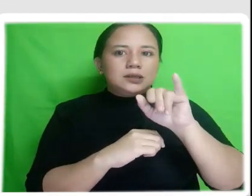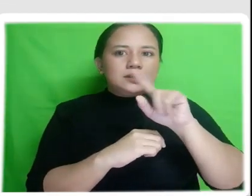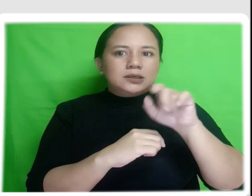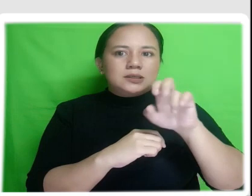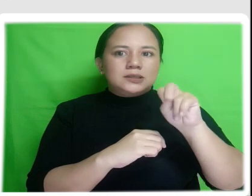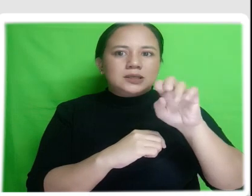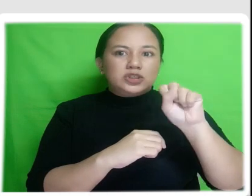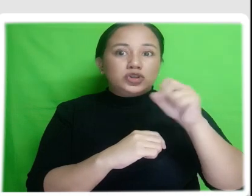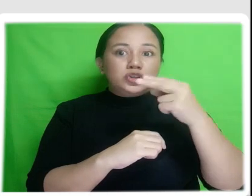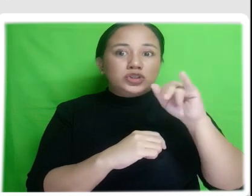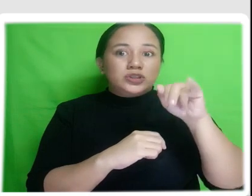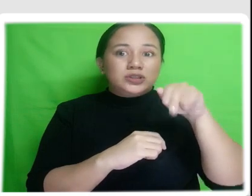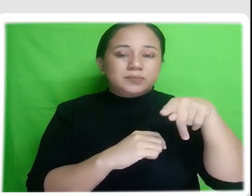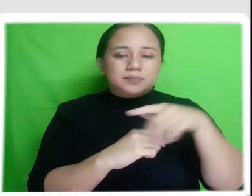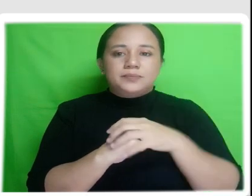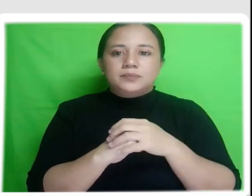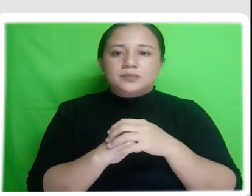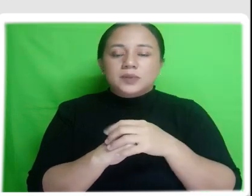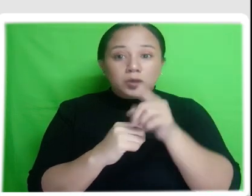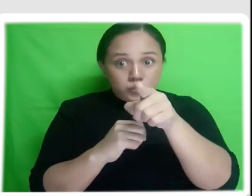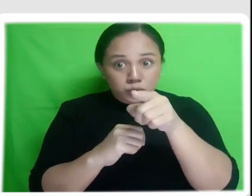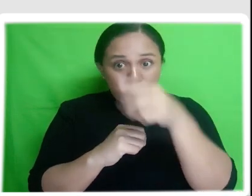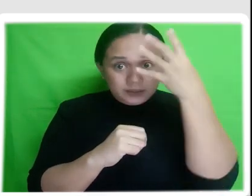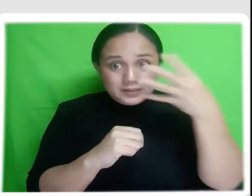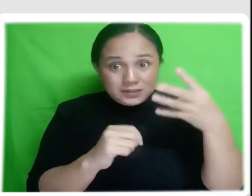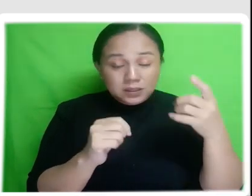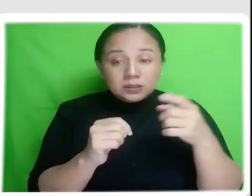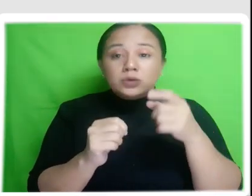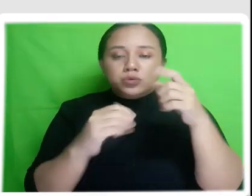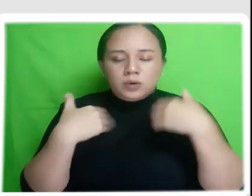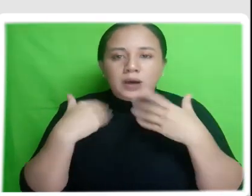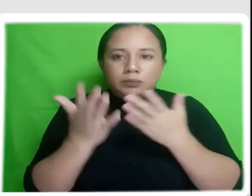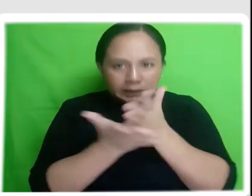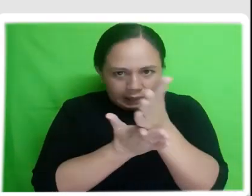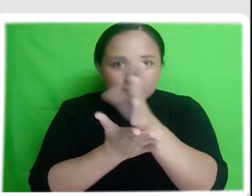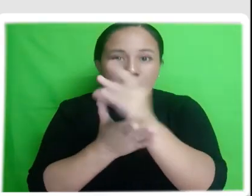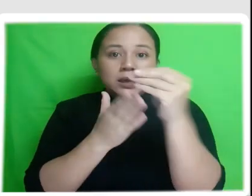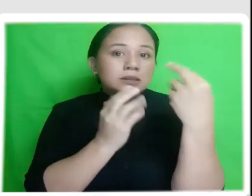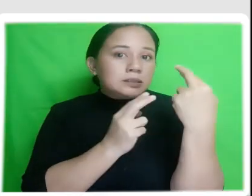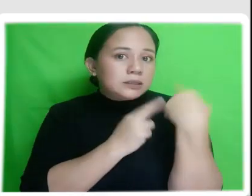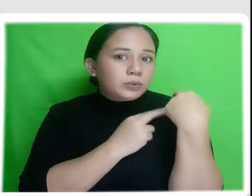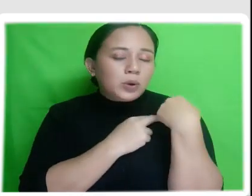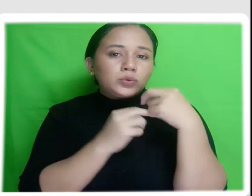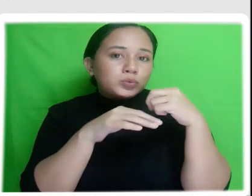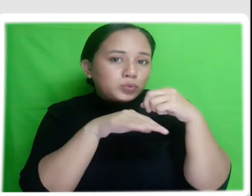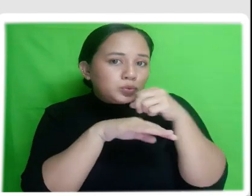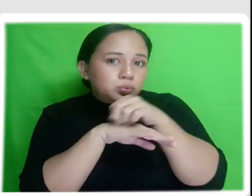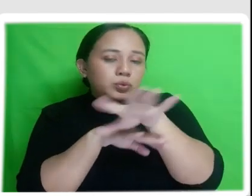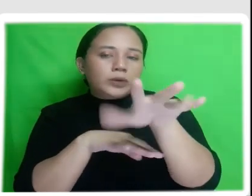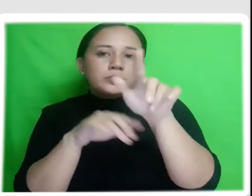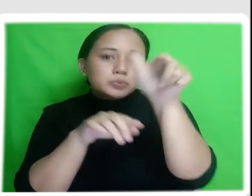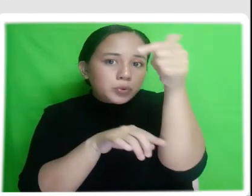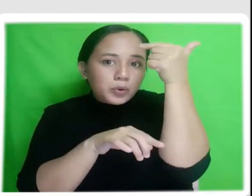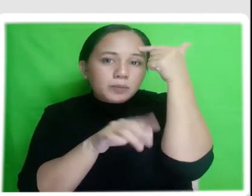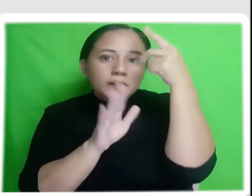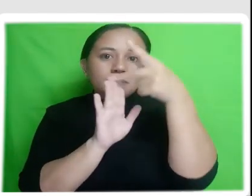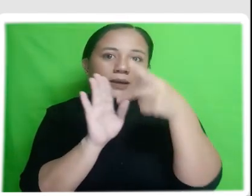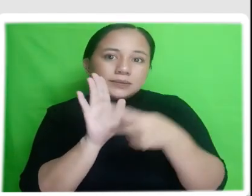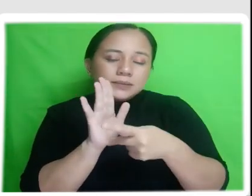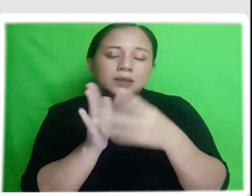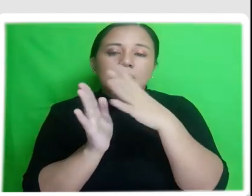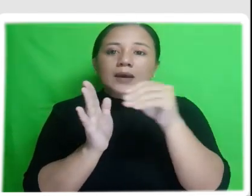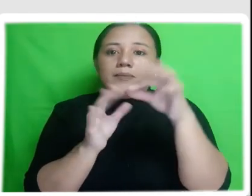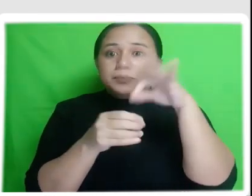citizen, you have the right, but also the responsibility to influence government's policies and